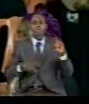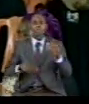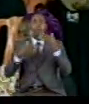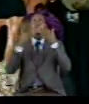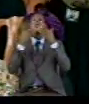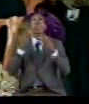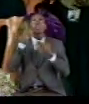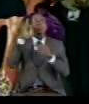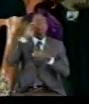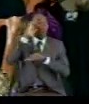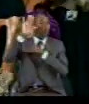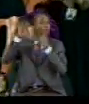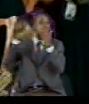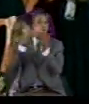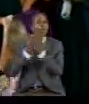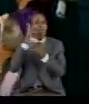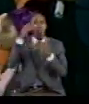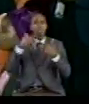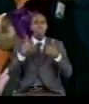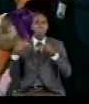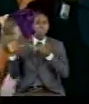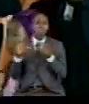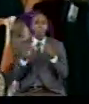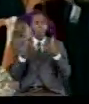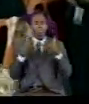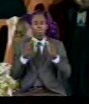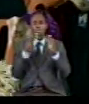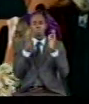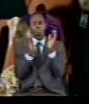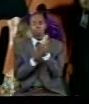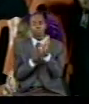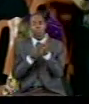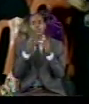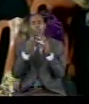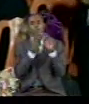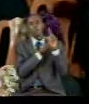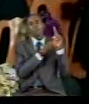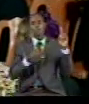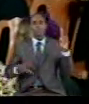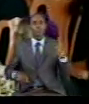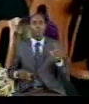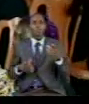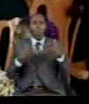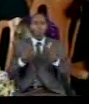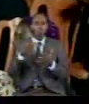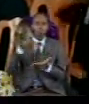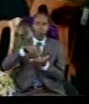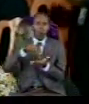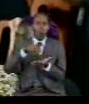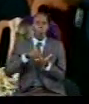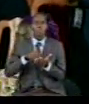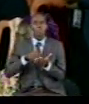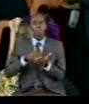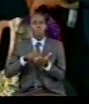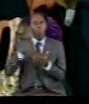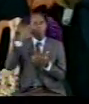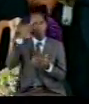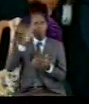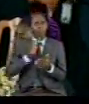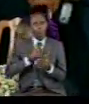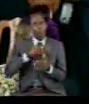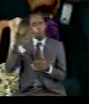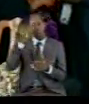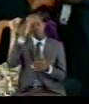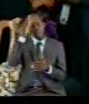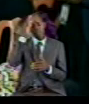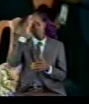done. Let's praise the name of the Lord. Let's thank God for our Father in the Lord. Let's pray that